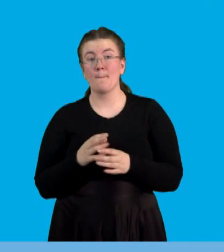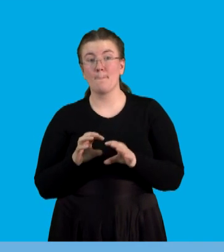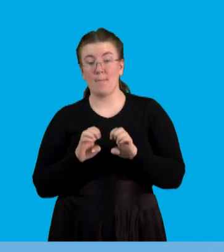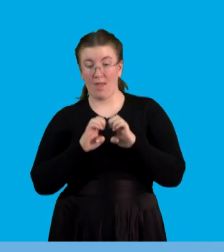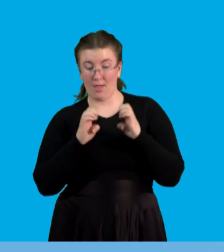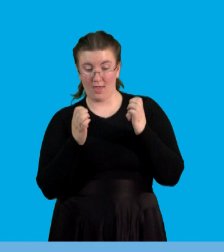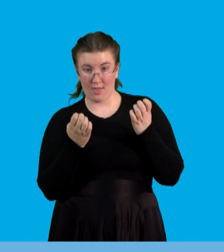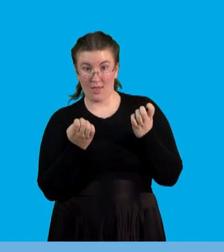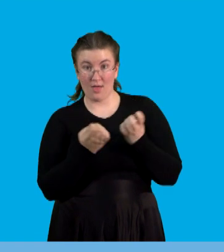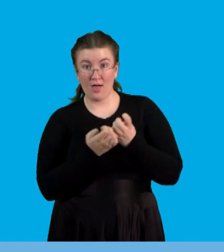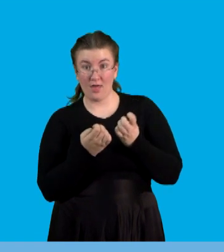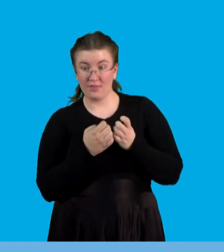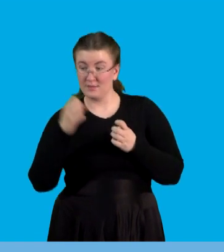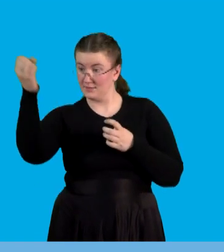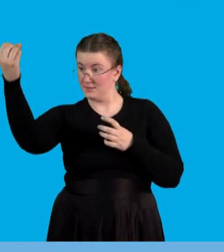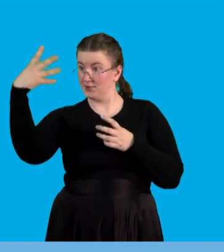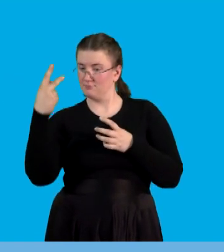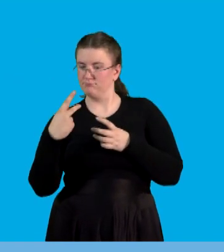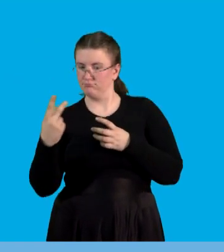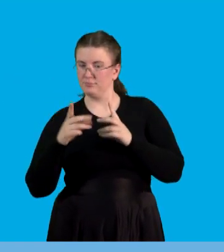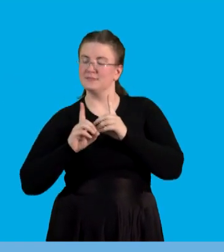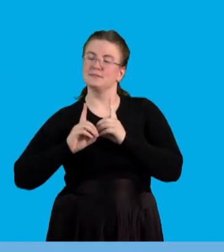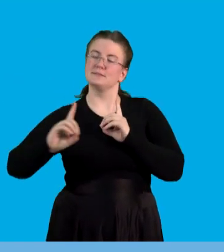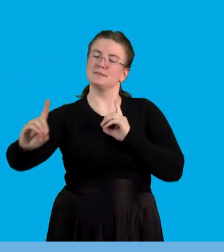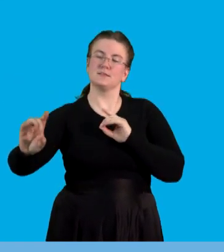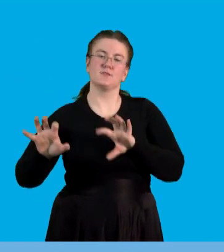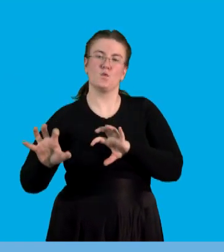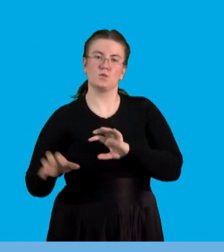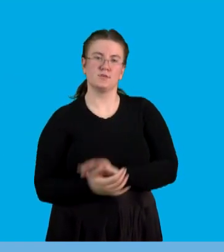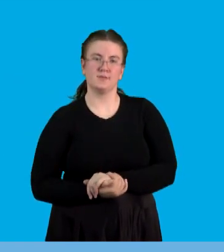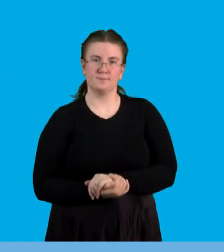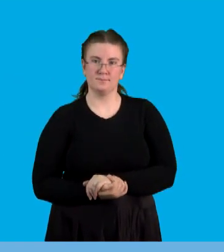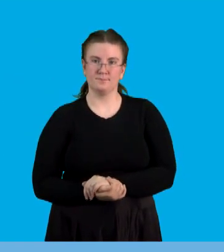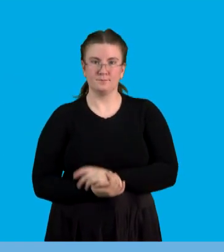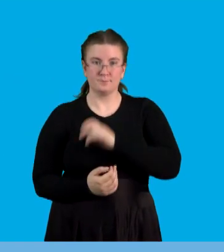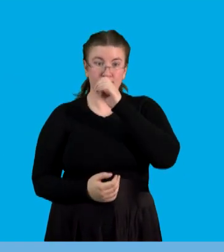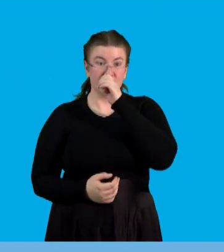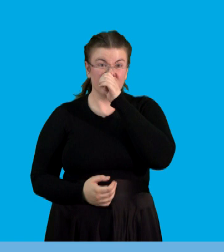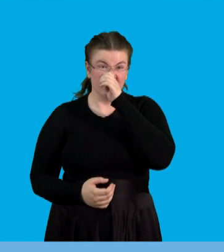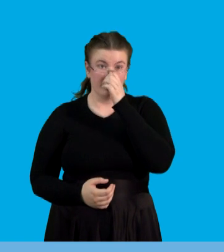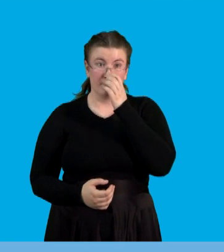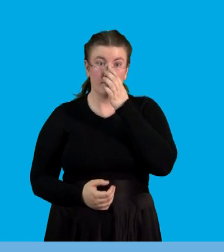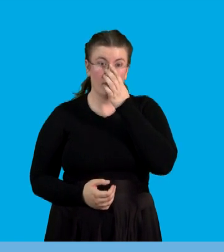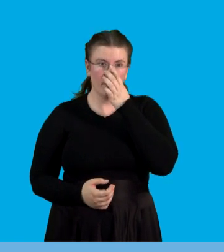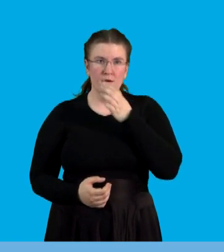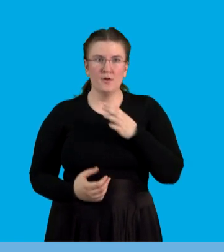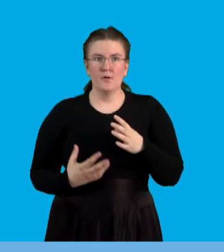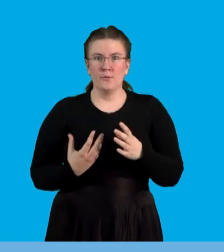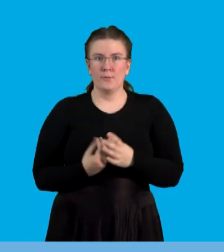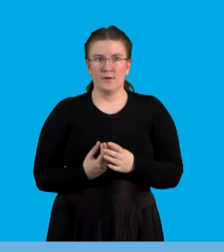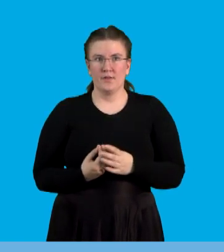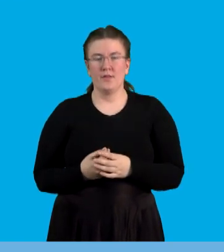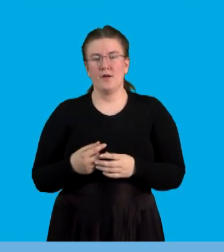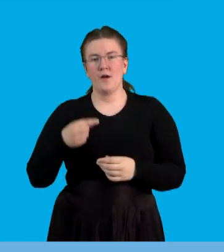force between the planet Earth and the sun, it is acting at a distance. In continuation with the